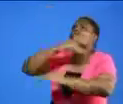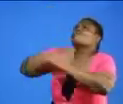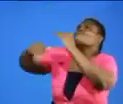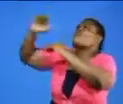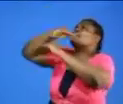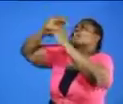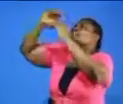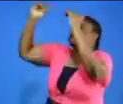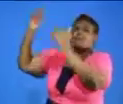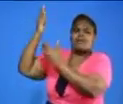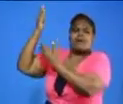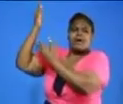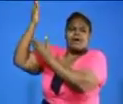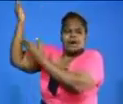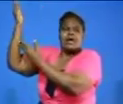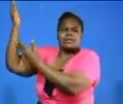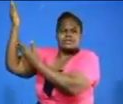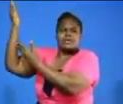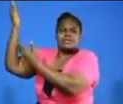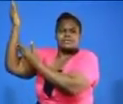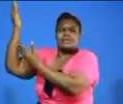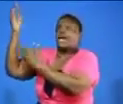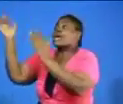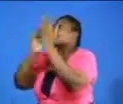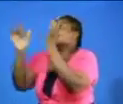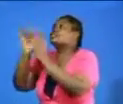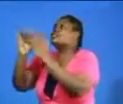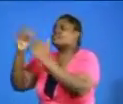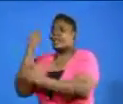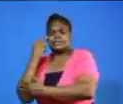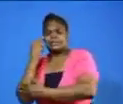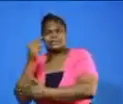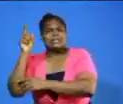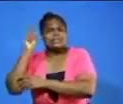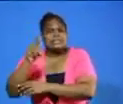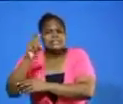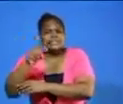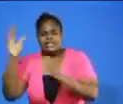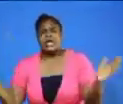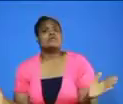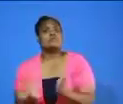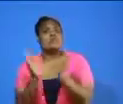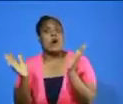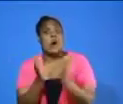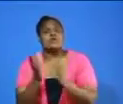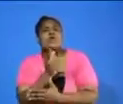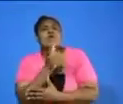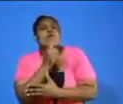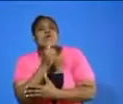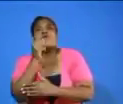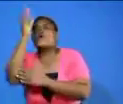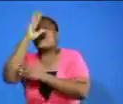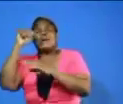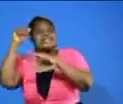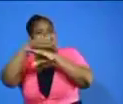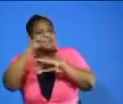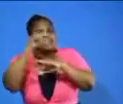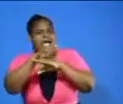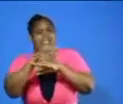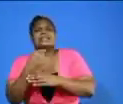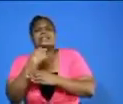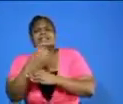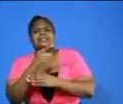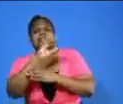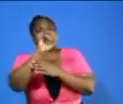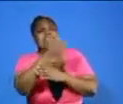the kingdom of the Lord God. And when Jesus needed some encouragement, whom did God send? He